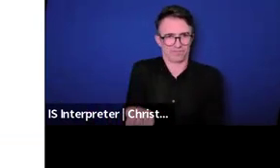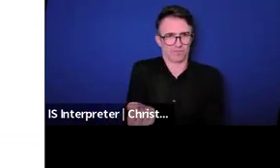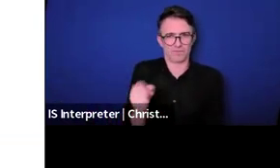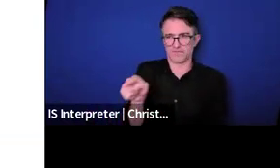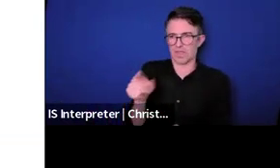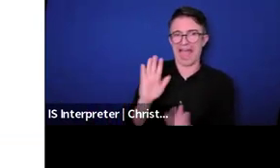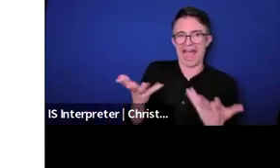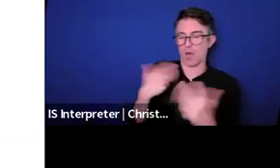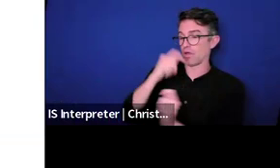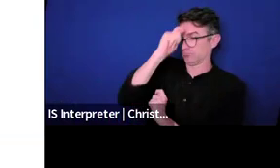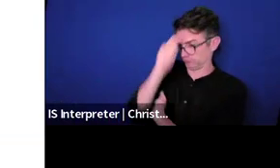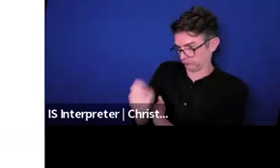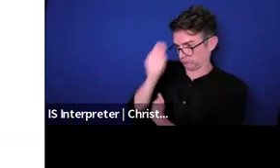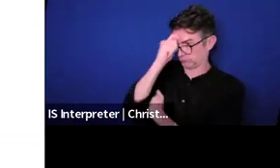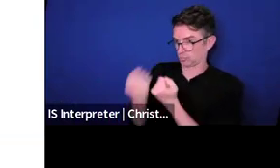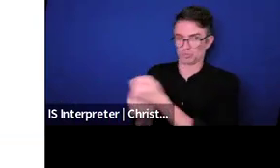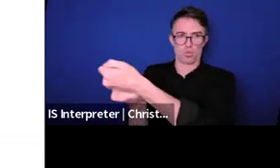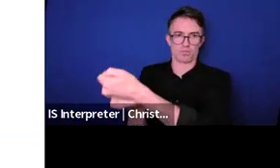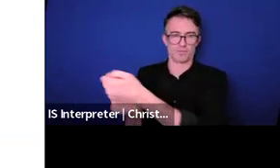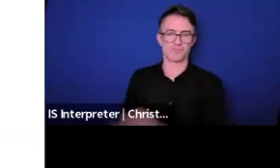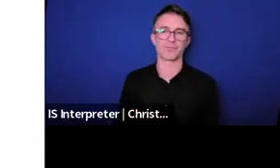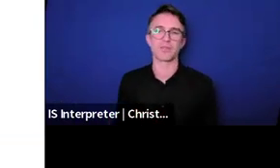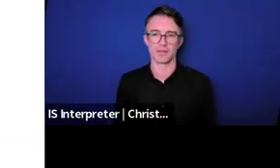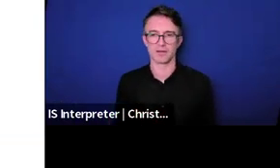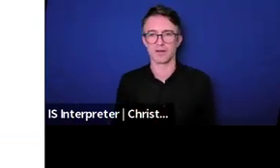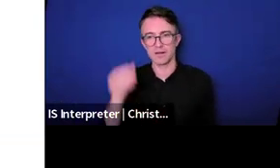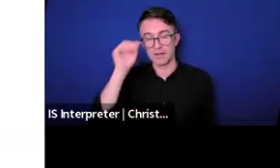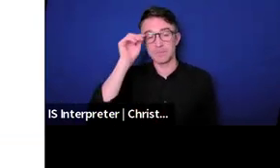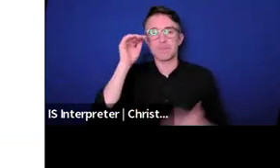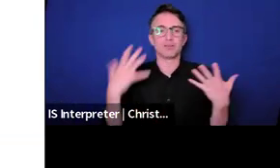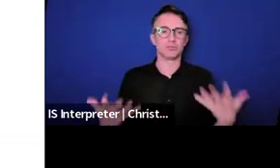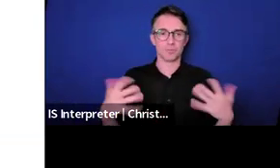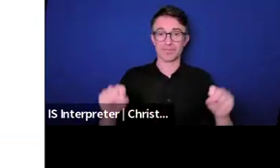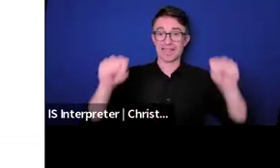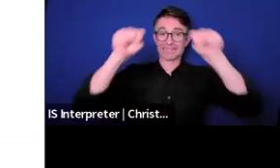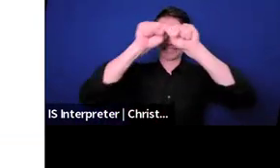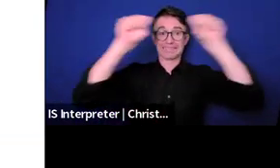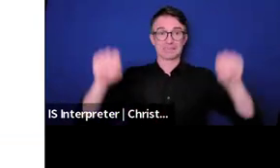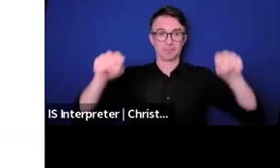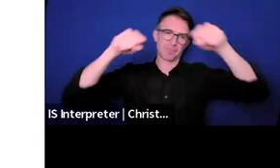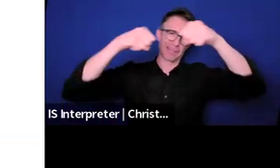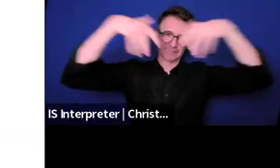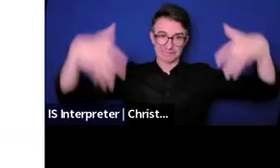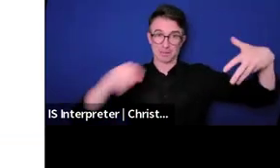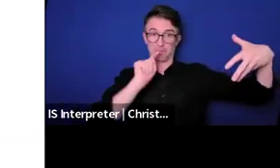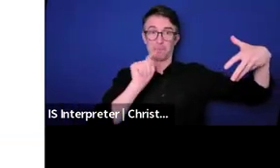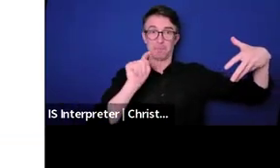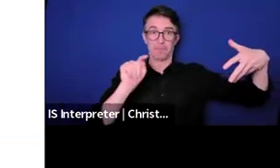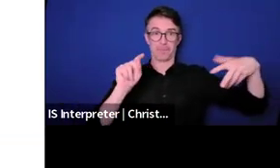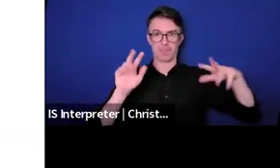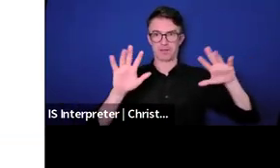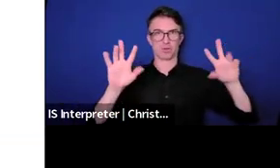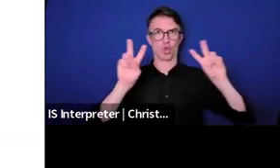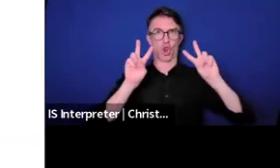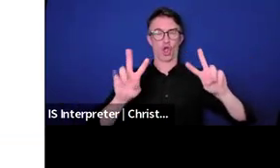way of looking at the governance for institutional coordination and sort of the shift from a merely sort